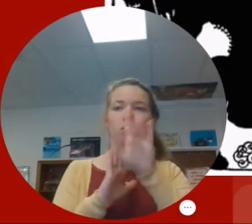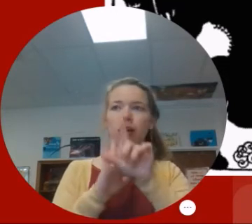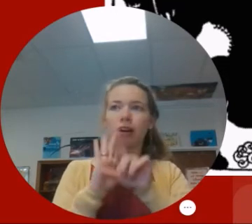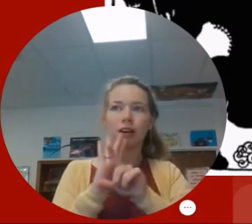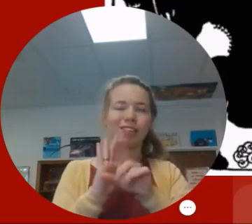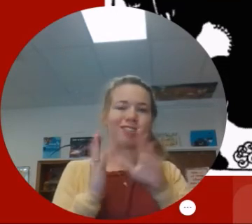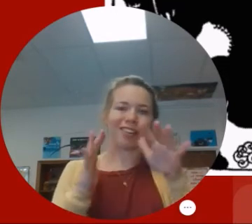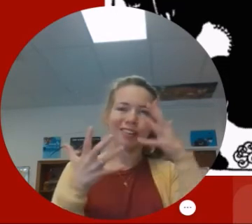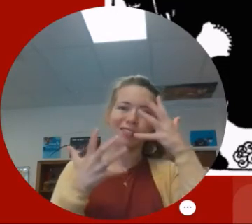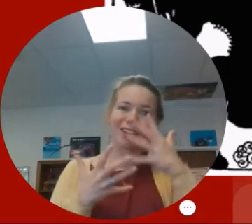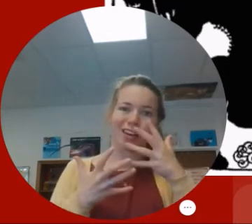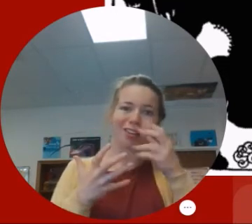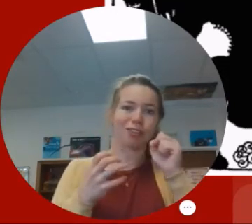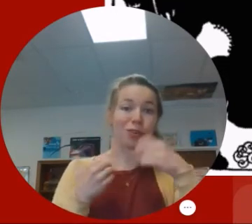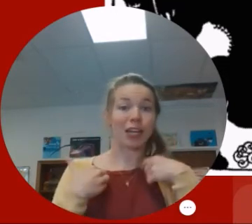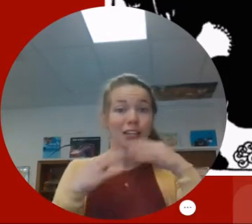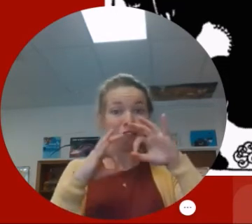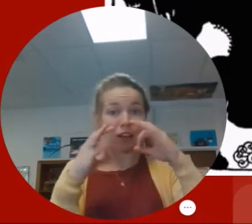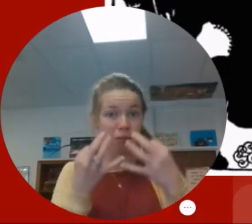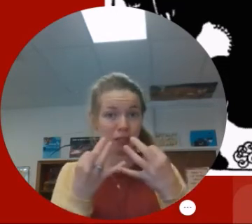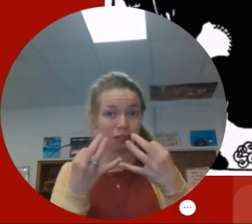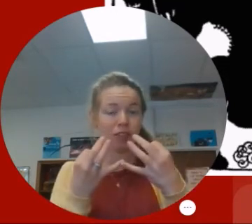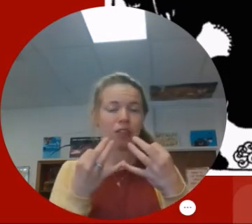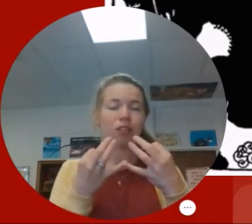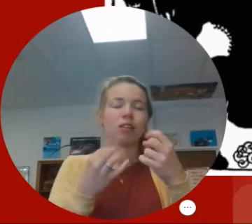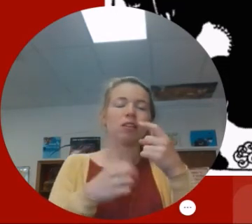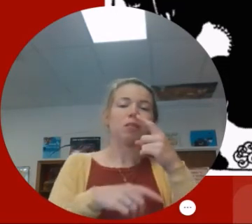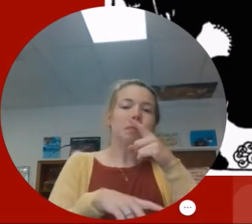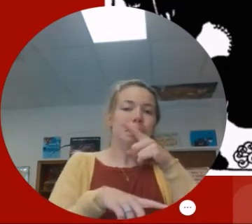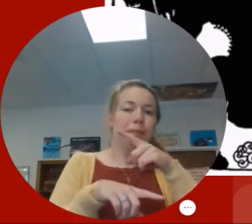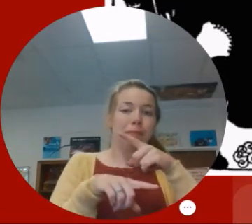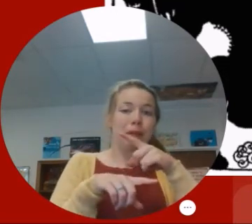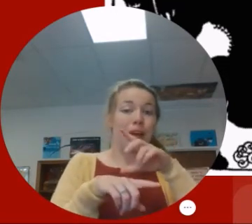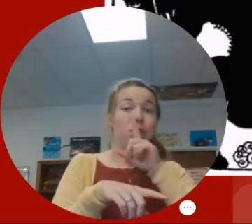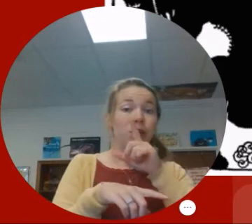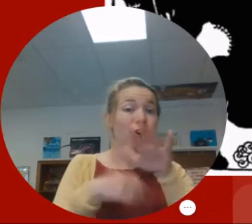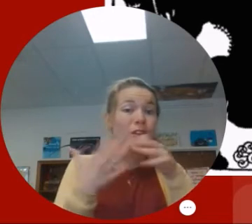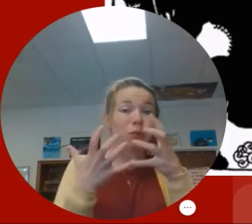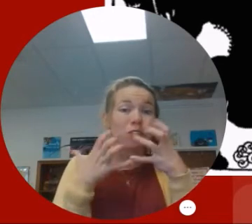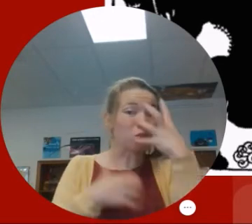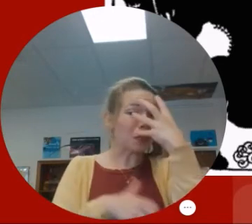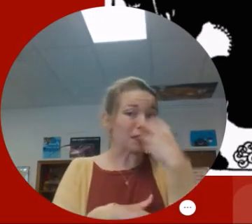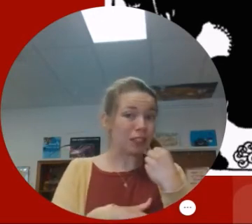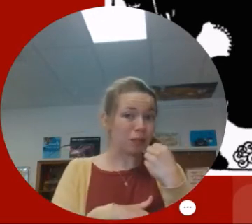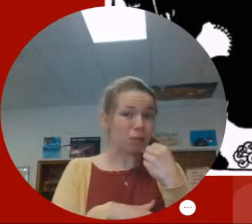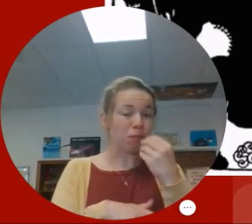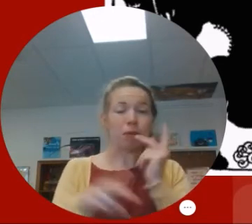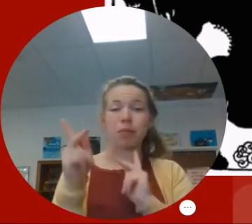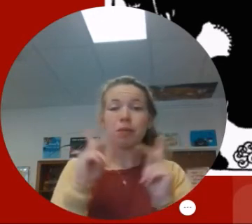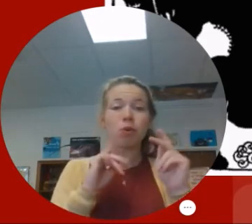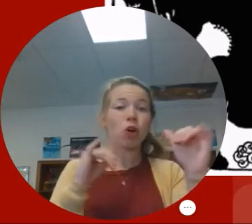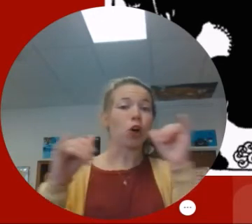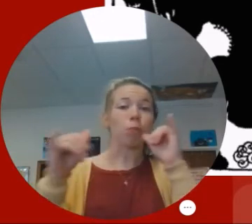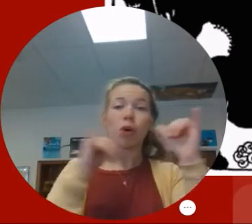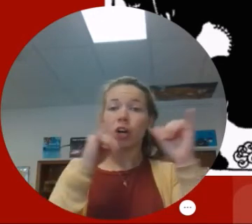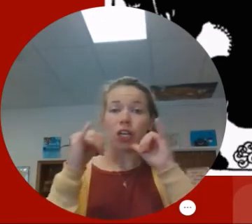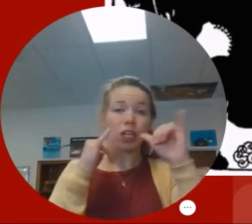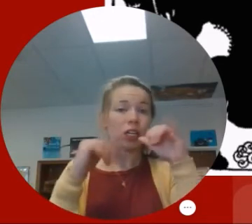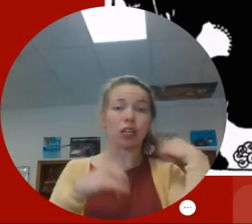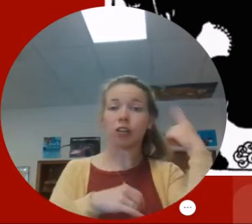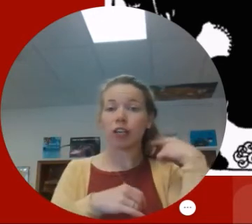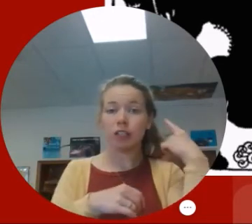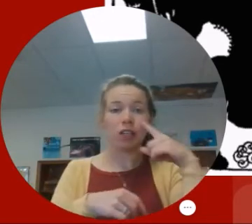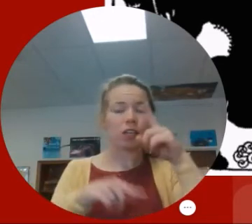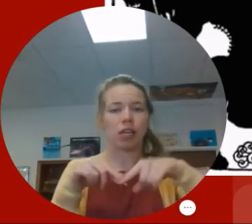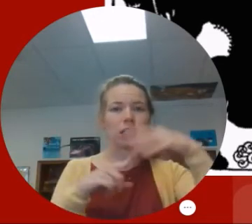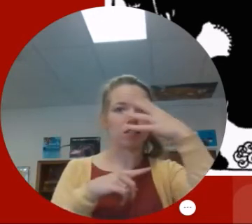really, his background is kind of sad. So he has a family. And really all he wants to do is sleep. But people are